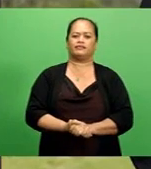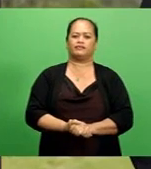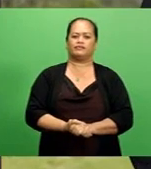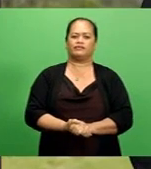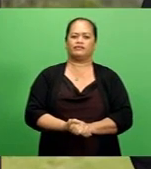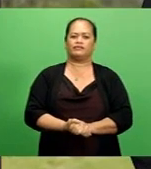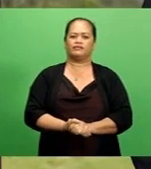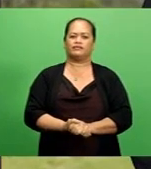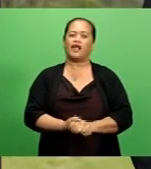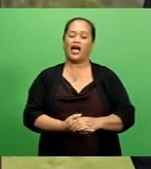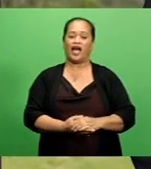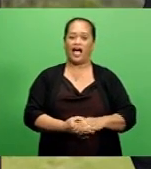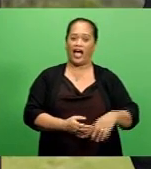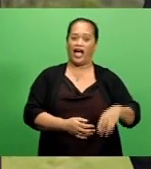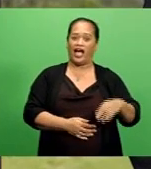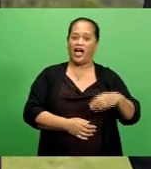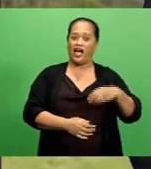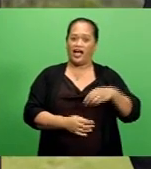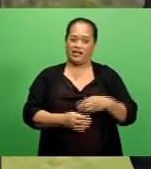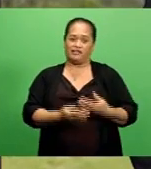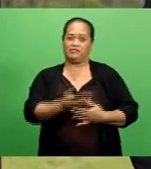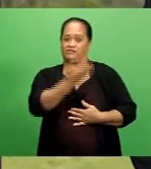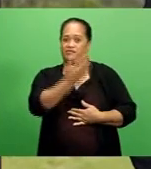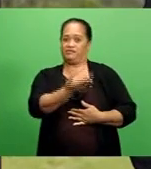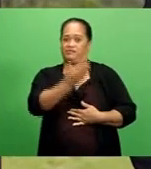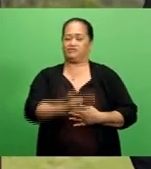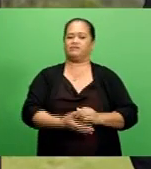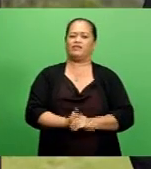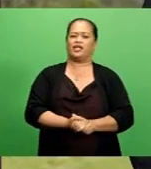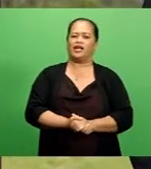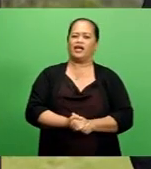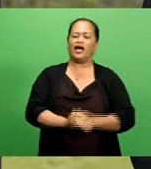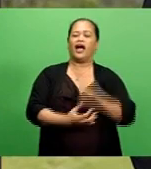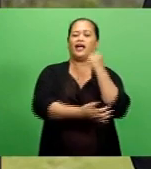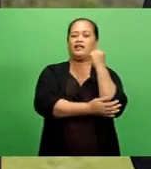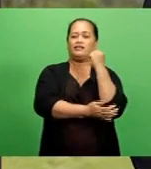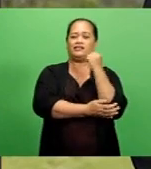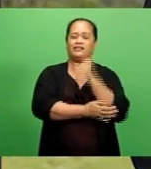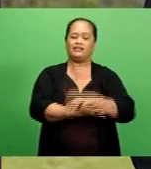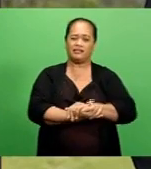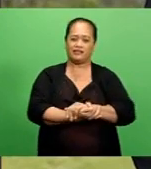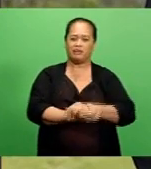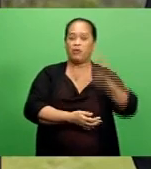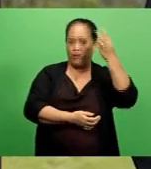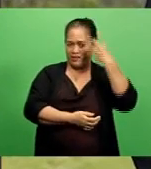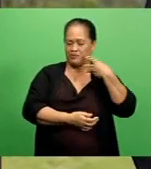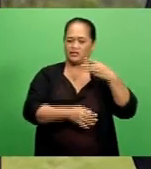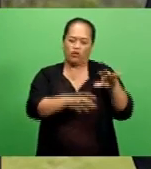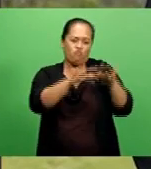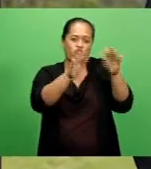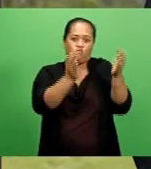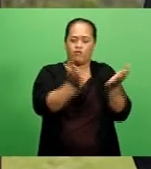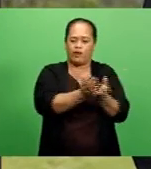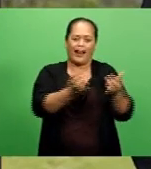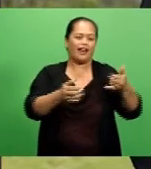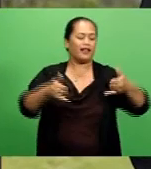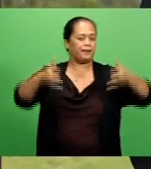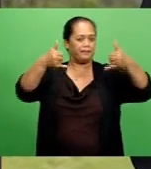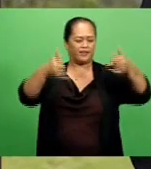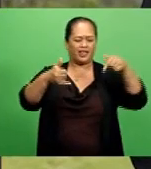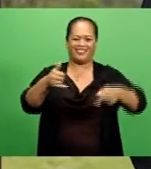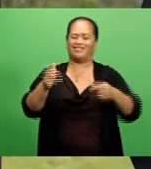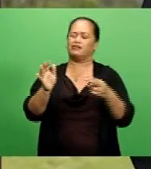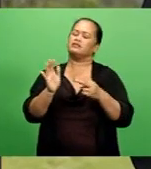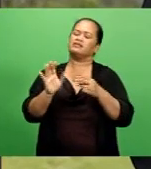Fijiana 15's rep Serima Leoningila has her sights fixed on earning a spot to the Women's Rugby World Cup in New Zealand this year.